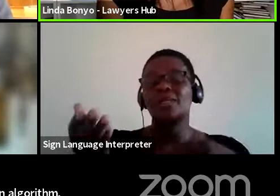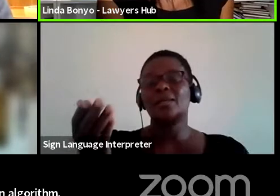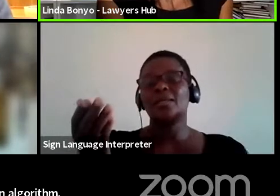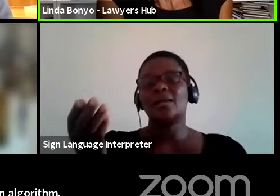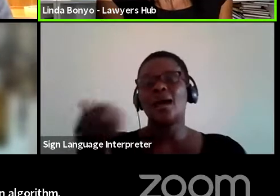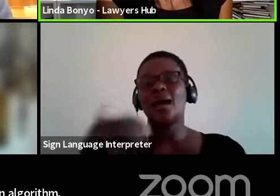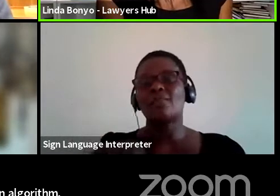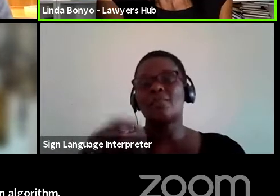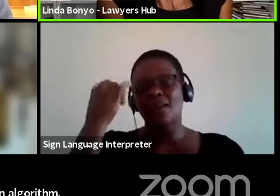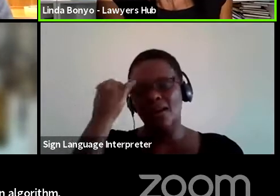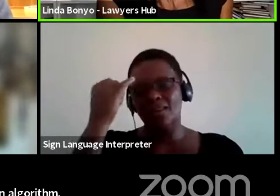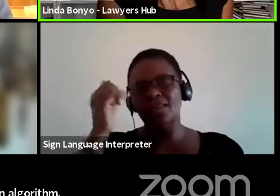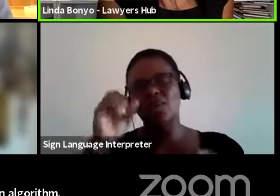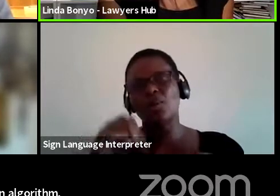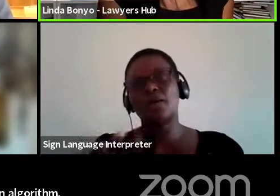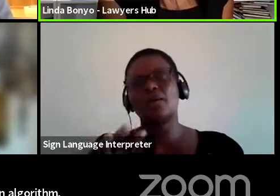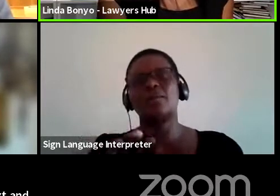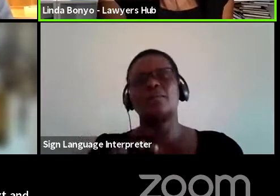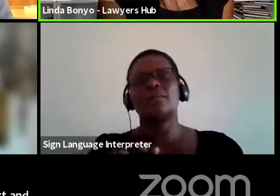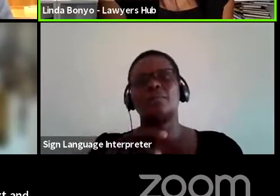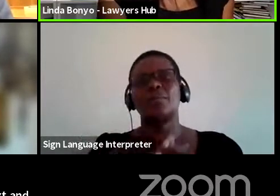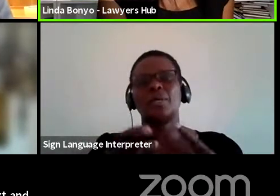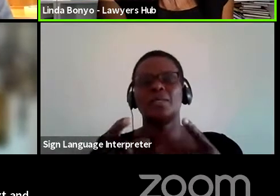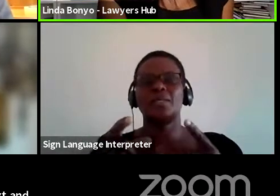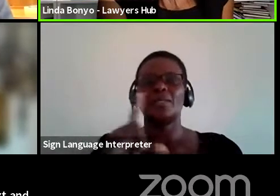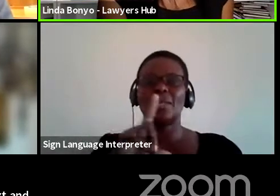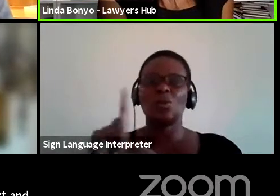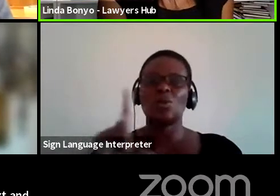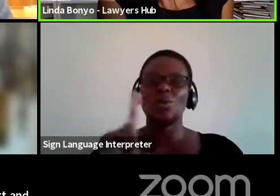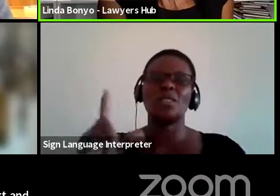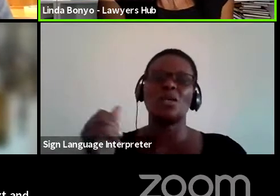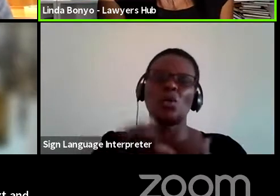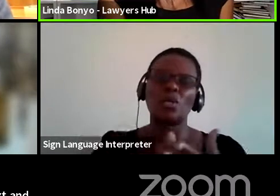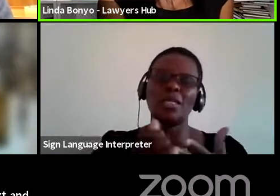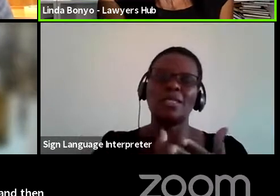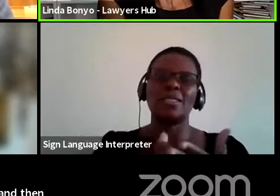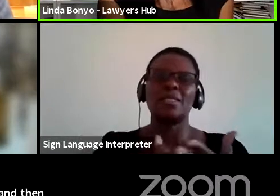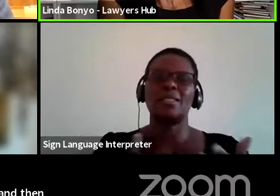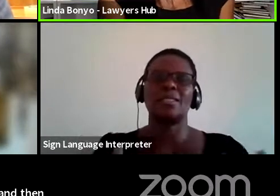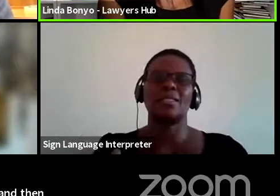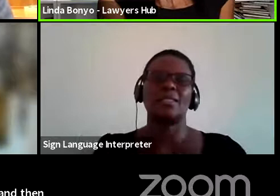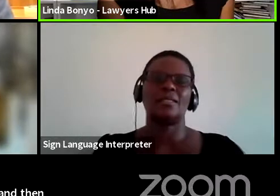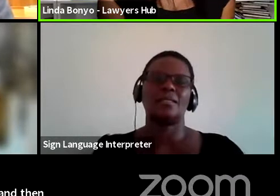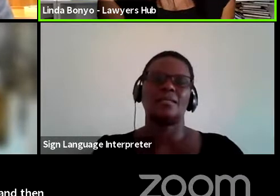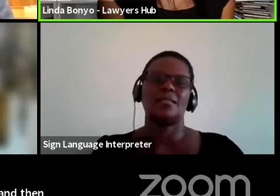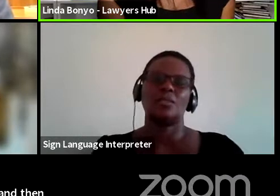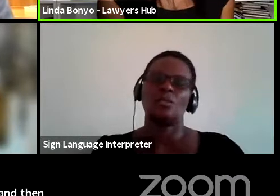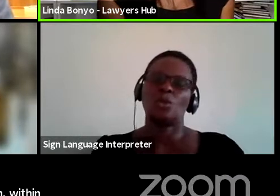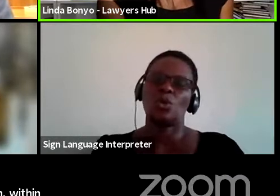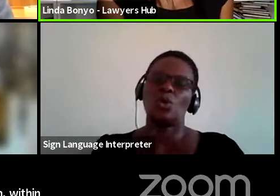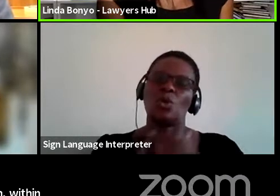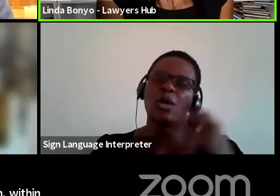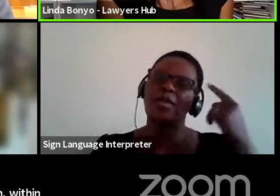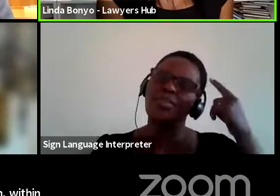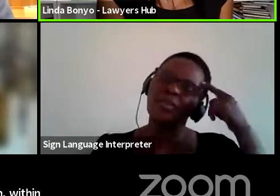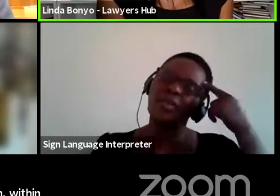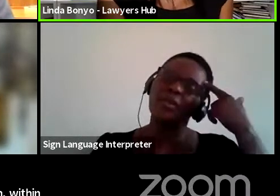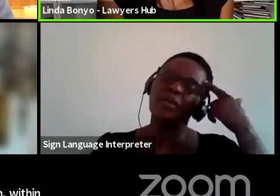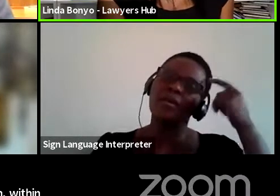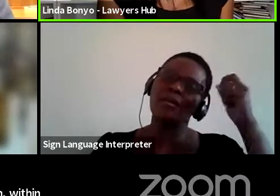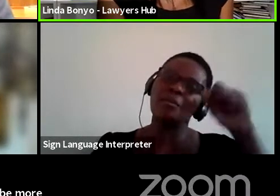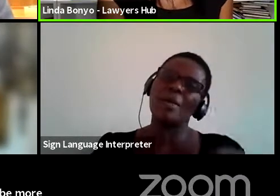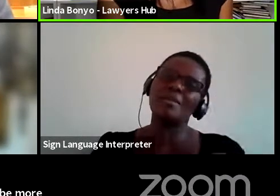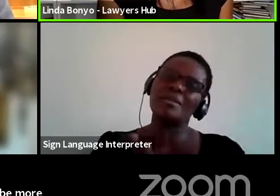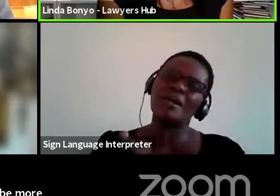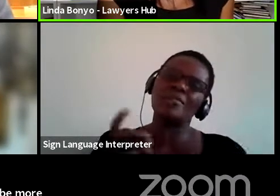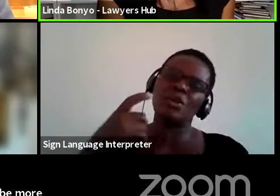idea as to the social context and the linguistic context within the place. And so I think there needs to be more human involvement,